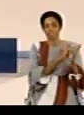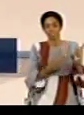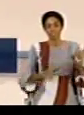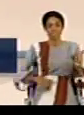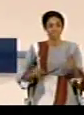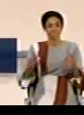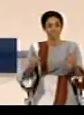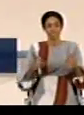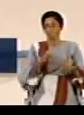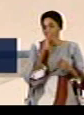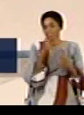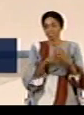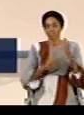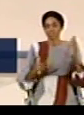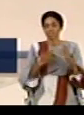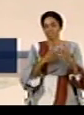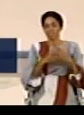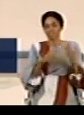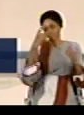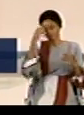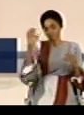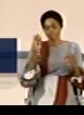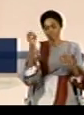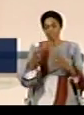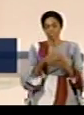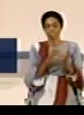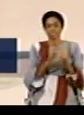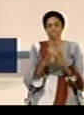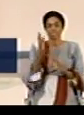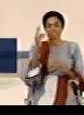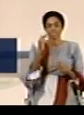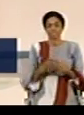pain is gone, has gone forever in Jesus' name.